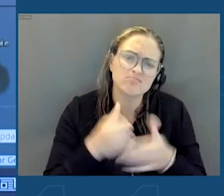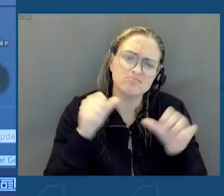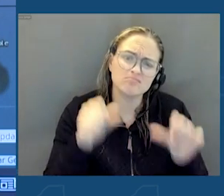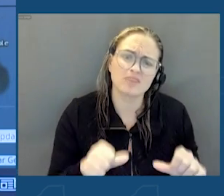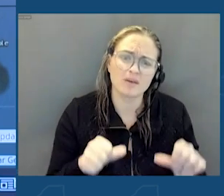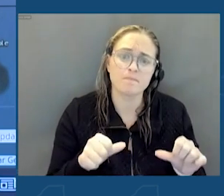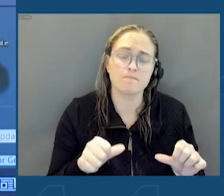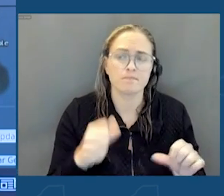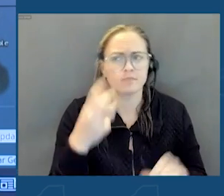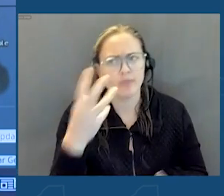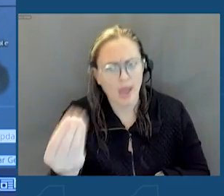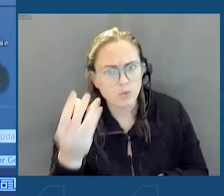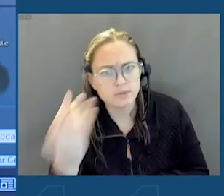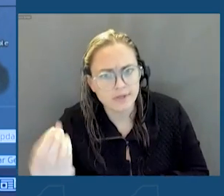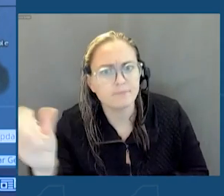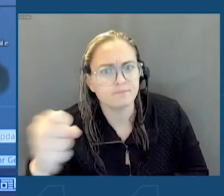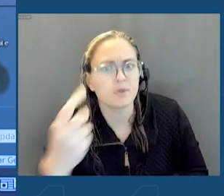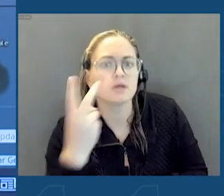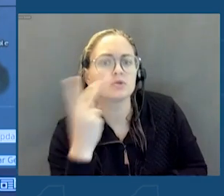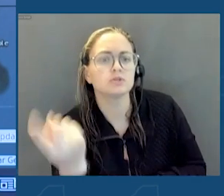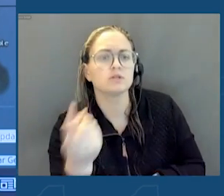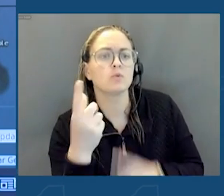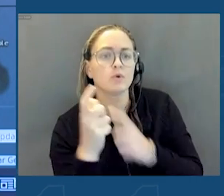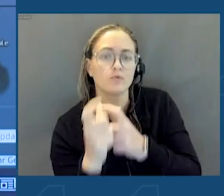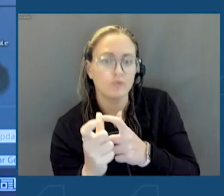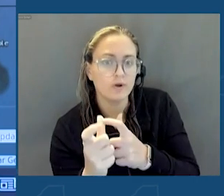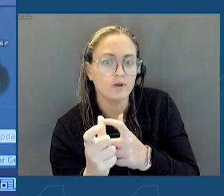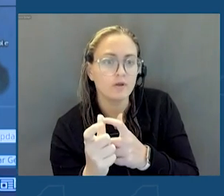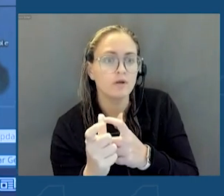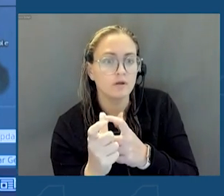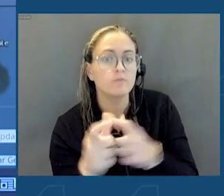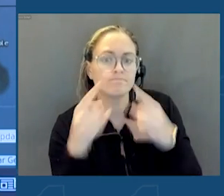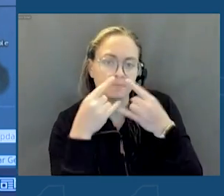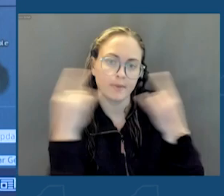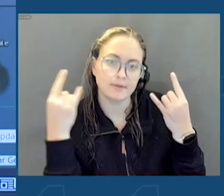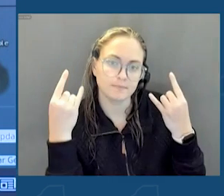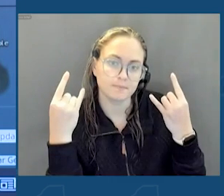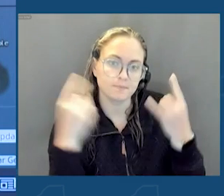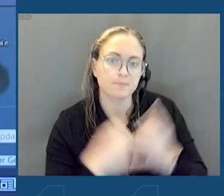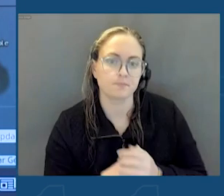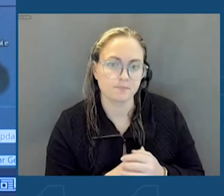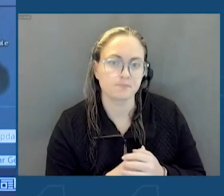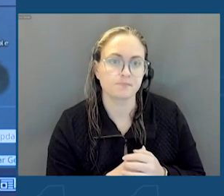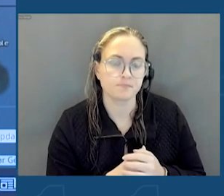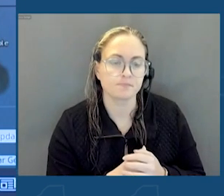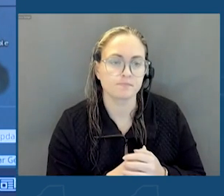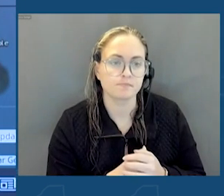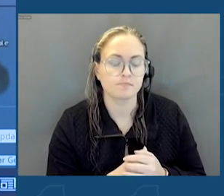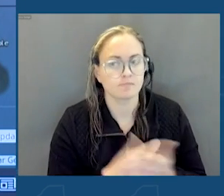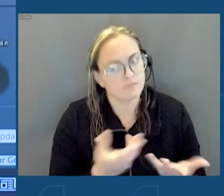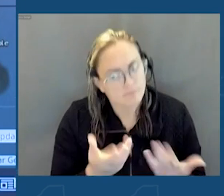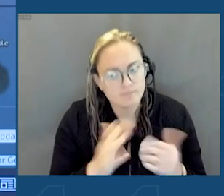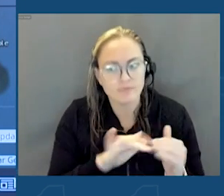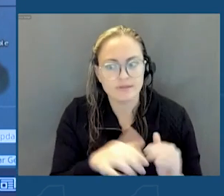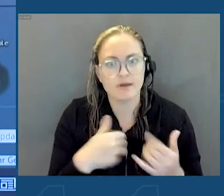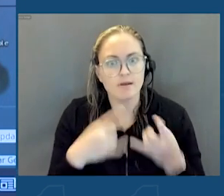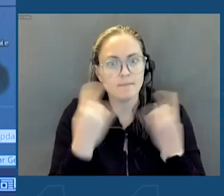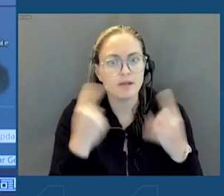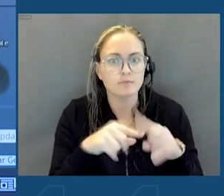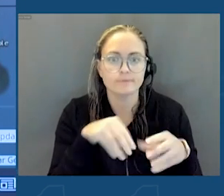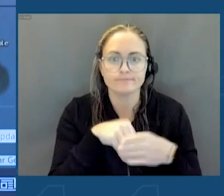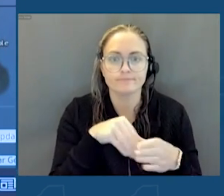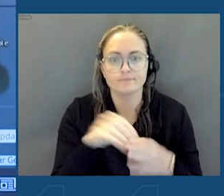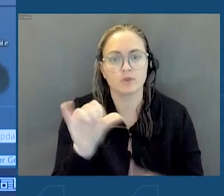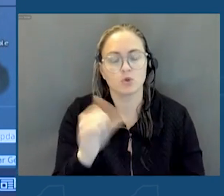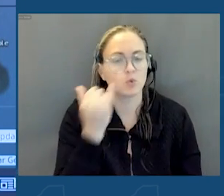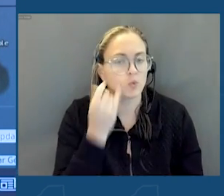although I did see someone outside running on my way here wearing one of these masks. At least he was wearing a mask. But even indoors, if you